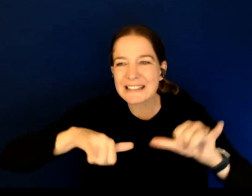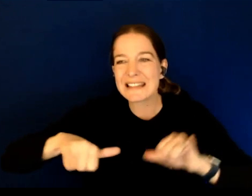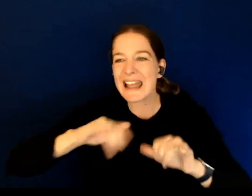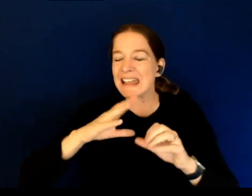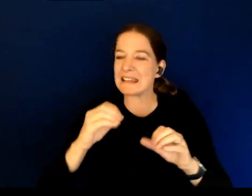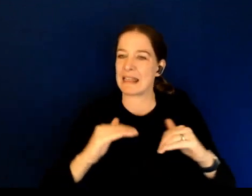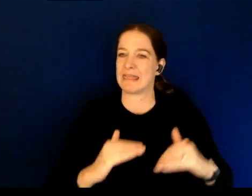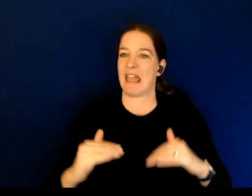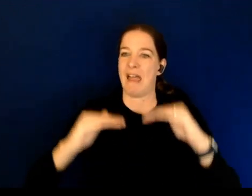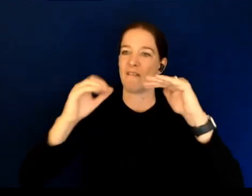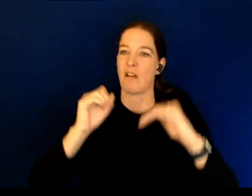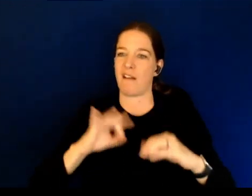Now,